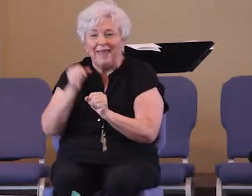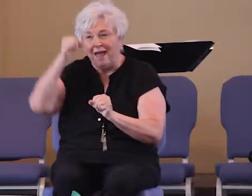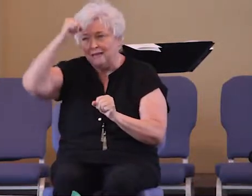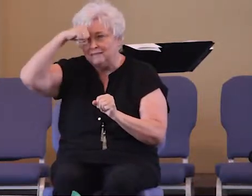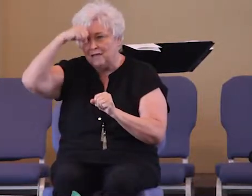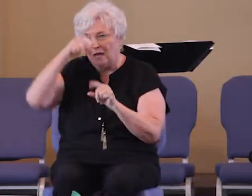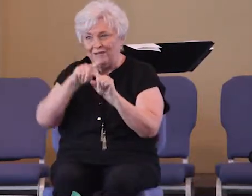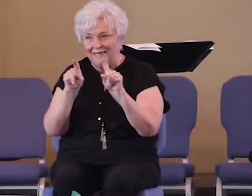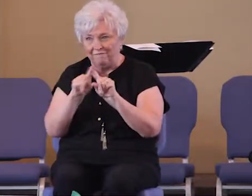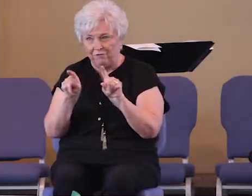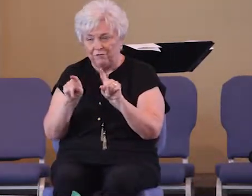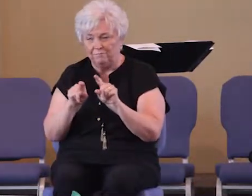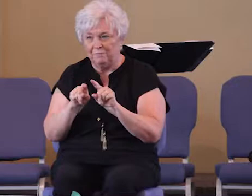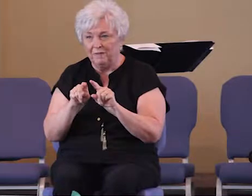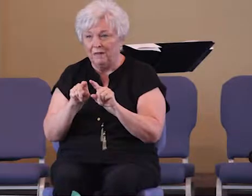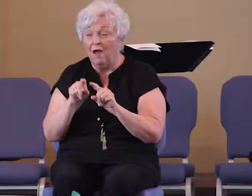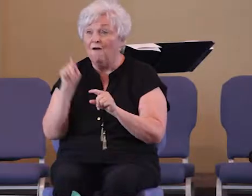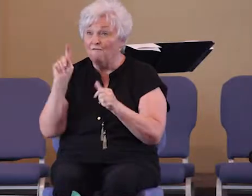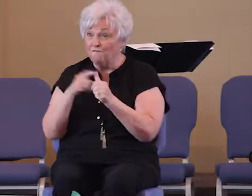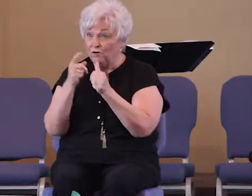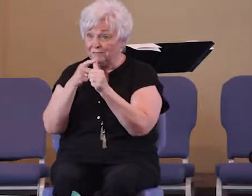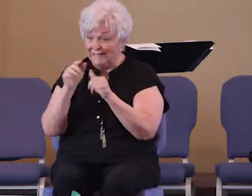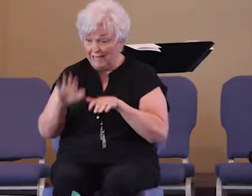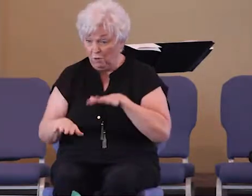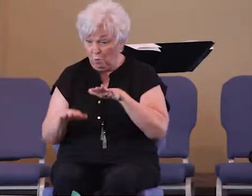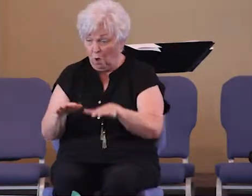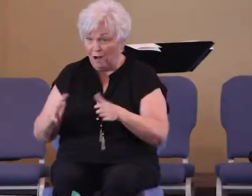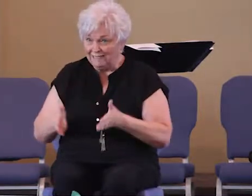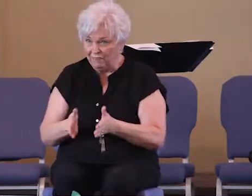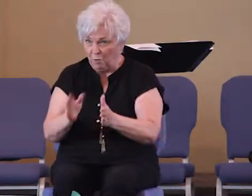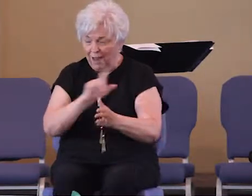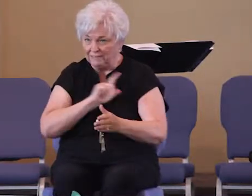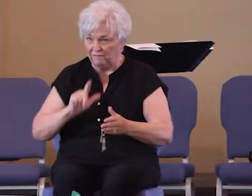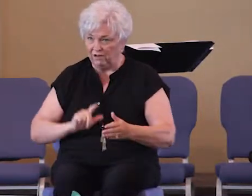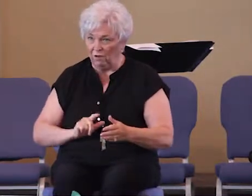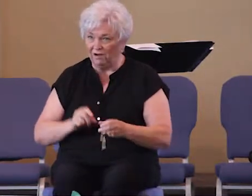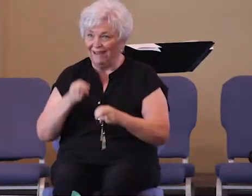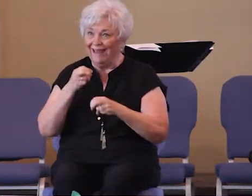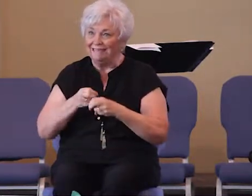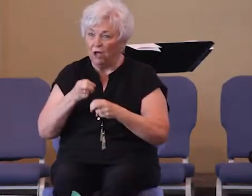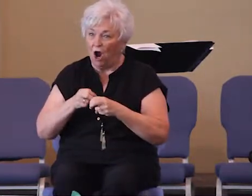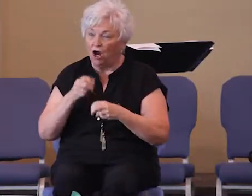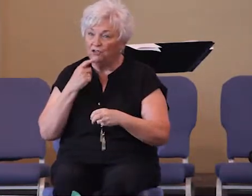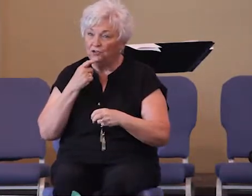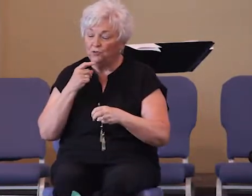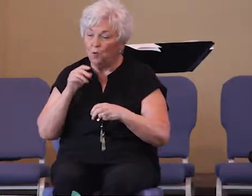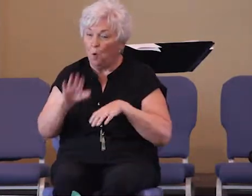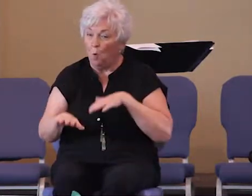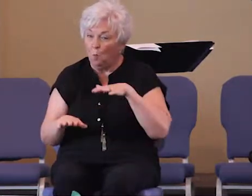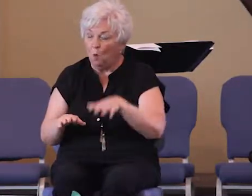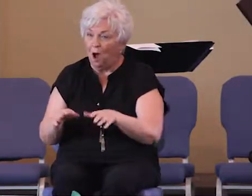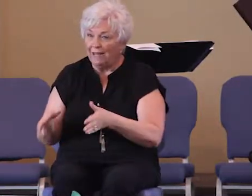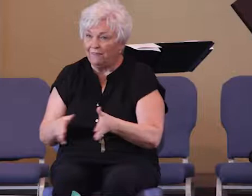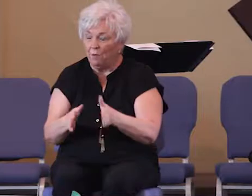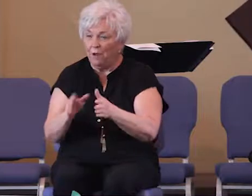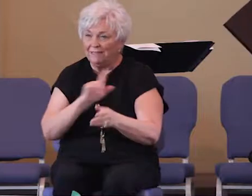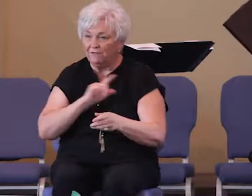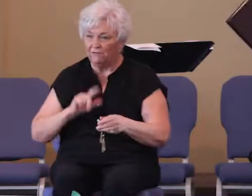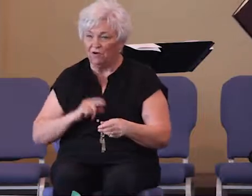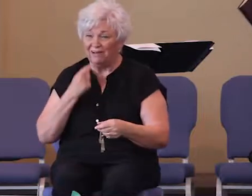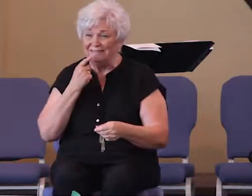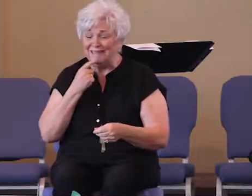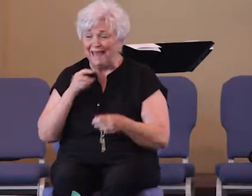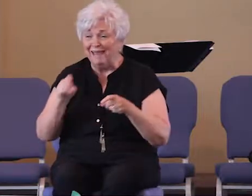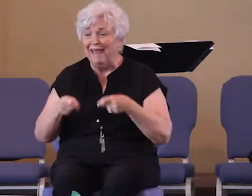he walked in the ways of the Lord, and it's hard to walk in the ways of the Lord and say, Lord, give me fame, give me fortune, give me